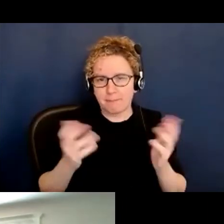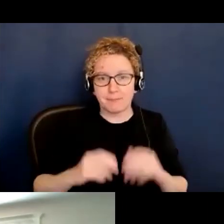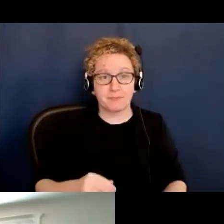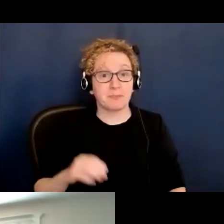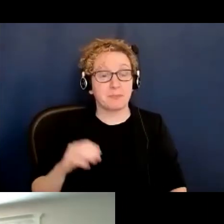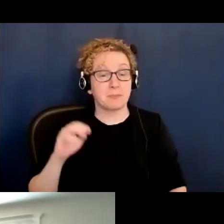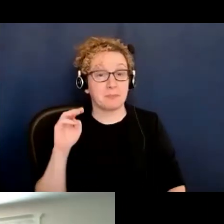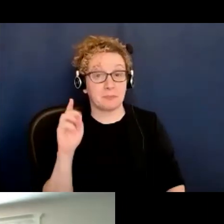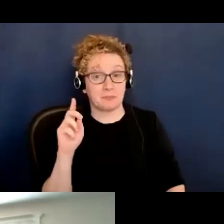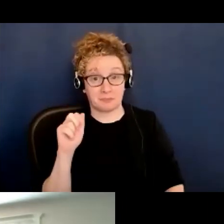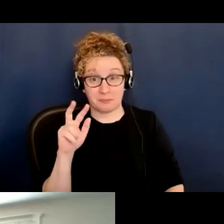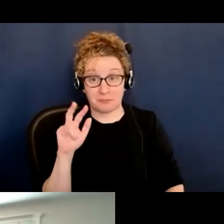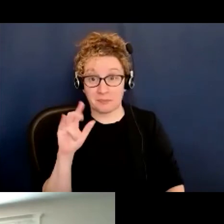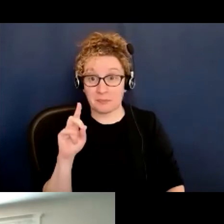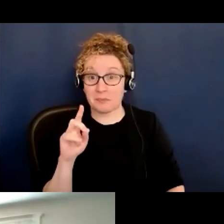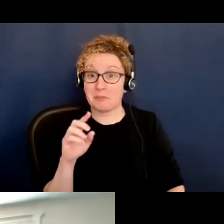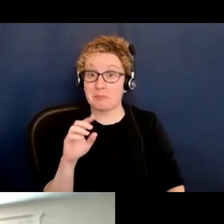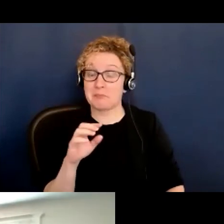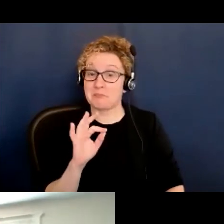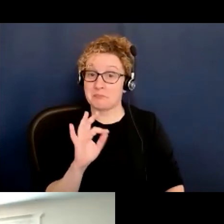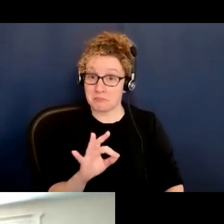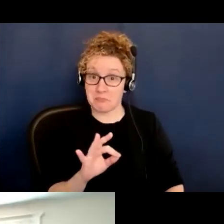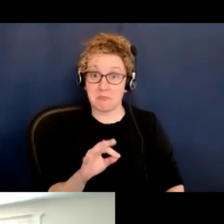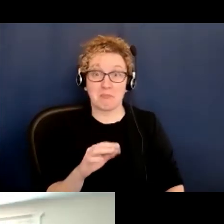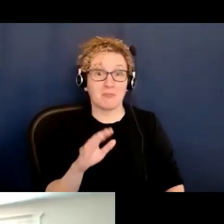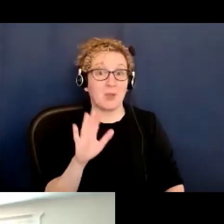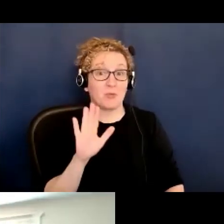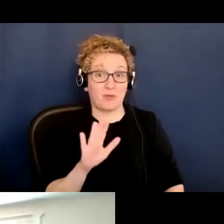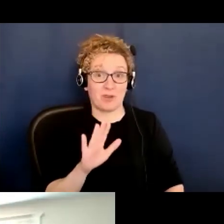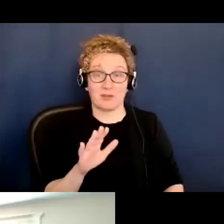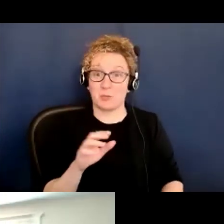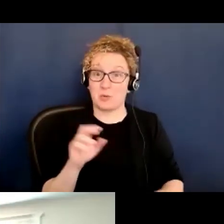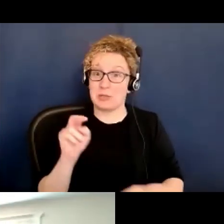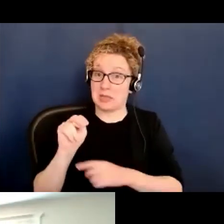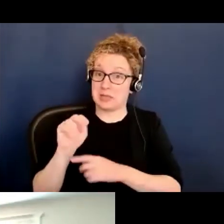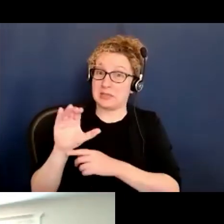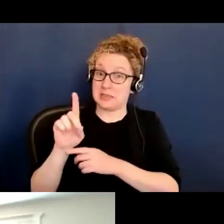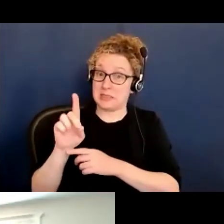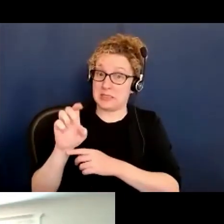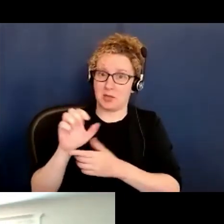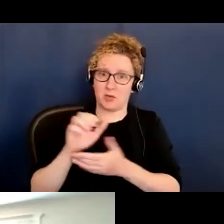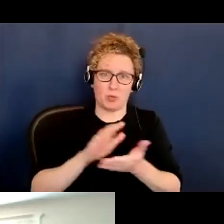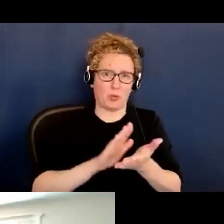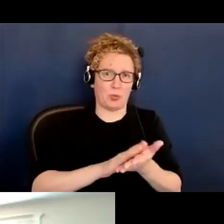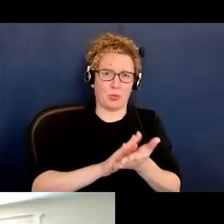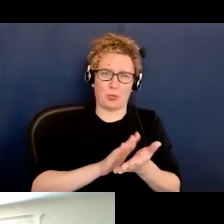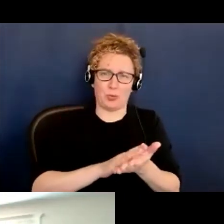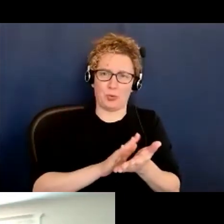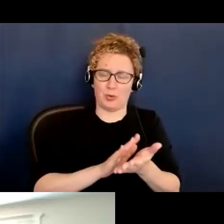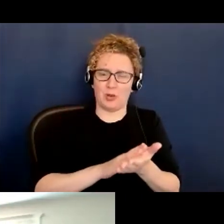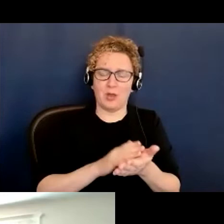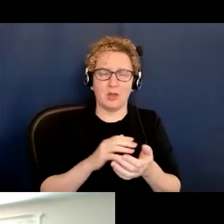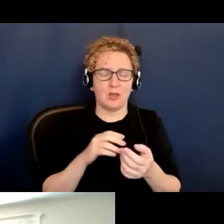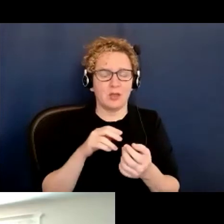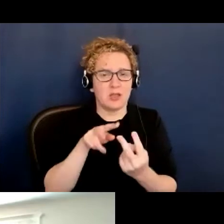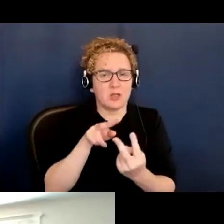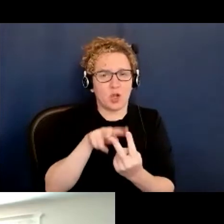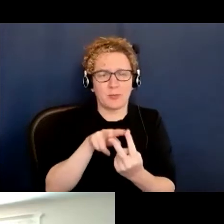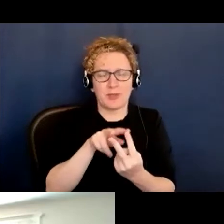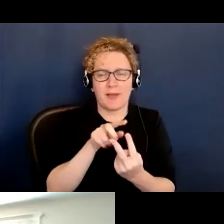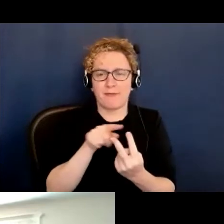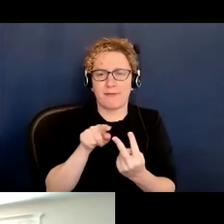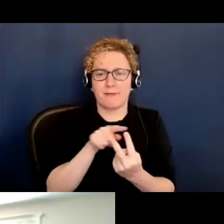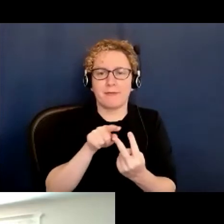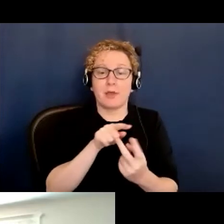Monica, I think that's terrific, and it's a testament to the clearinghouse, both in terms of sort of its